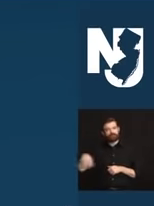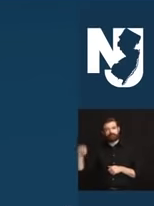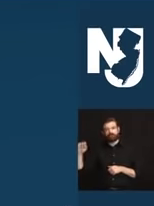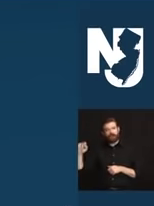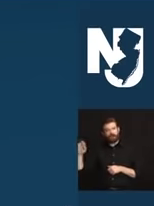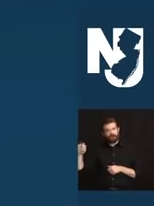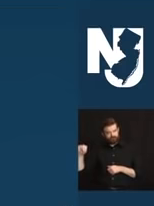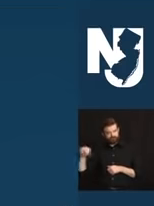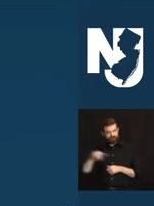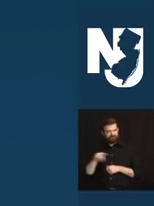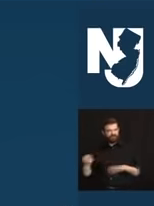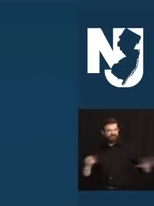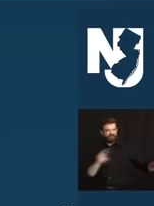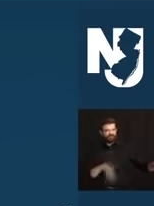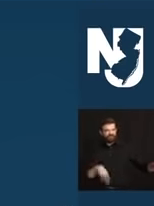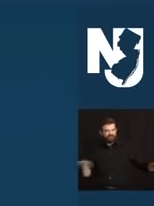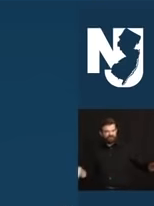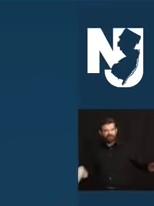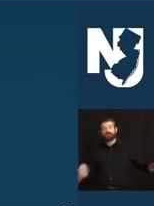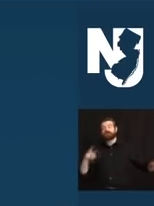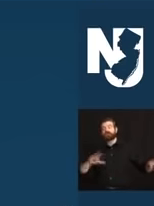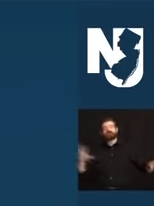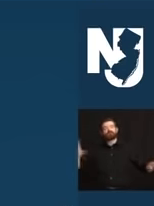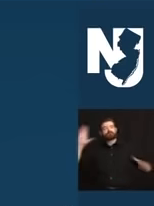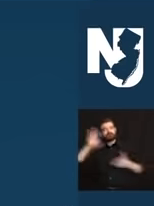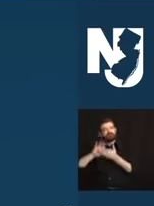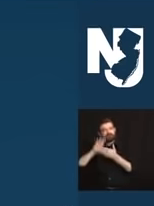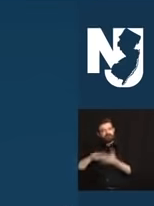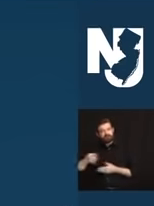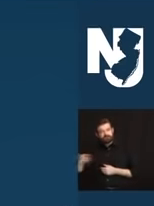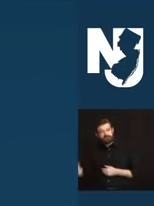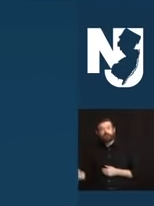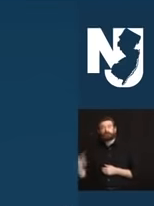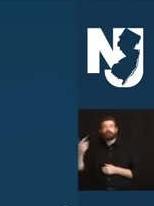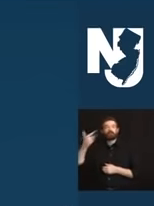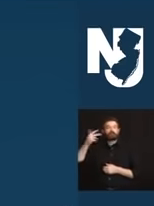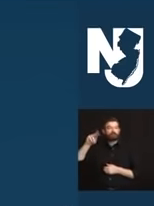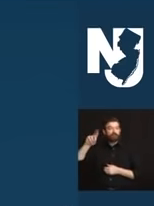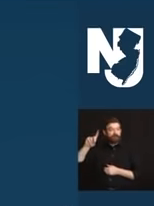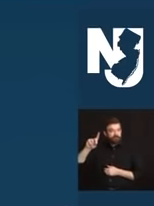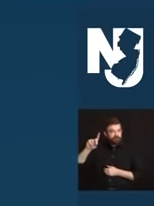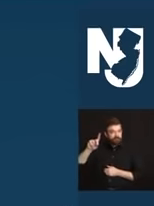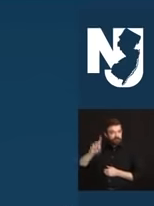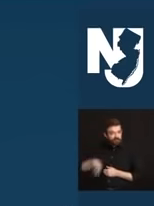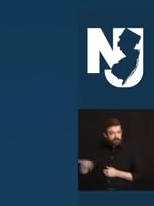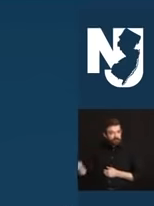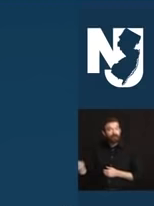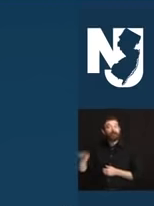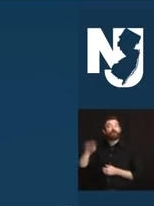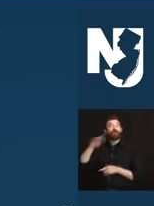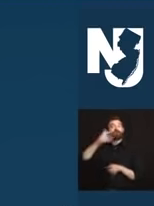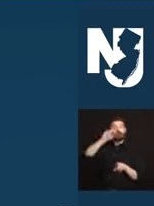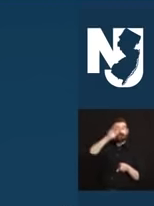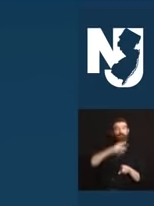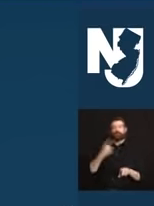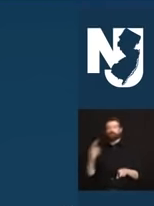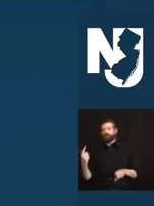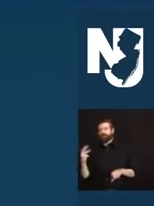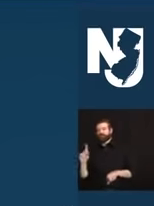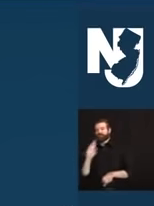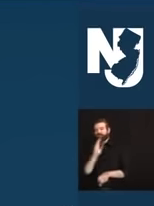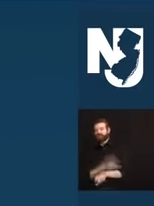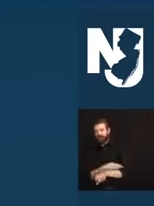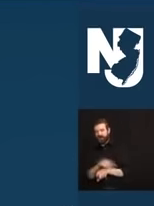4 grandsons, Justin, Brian, Ian, and Connor, and his granddaughter, Catherine. He also leaves behind